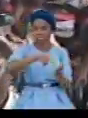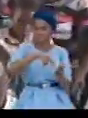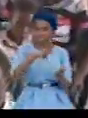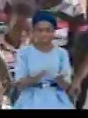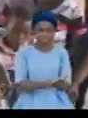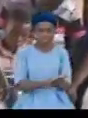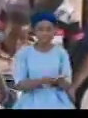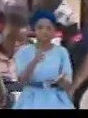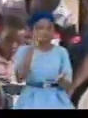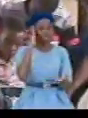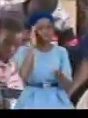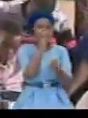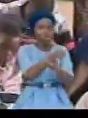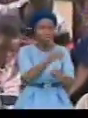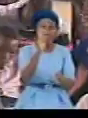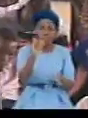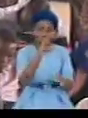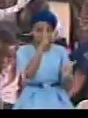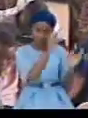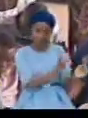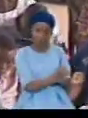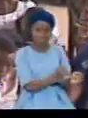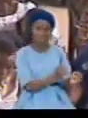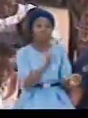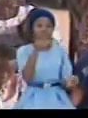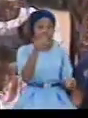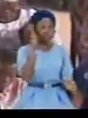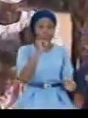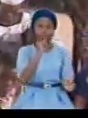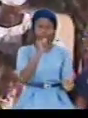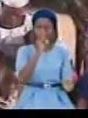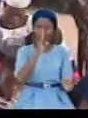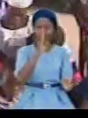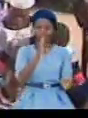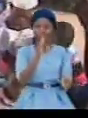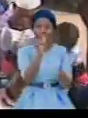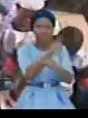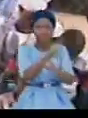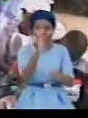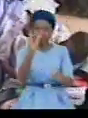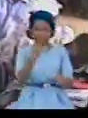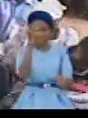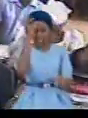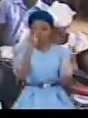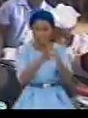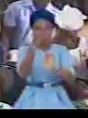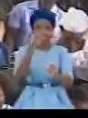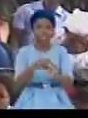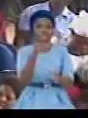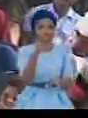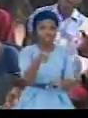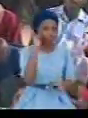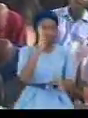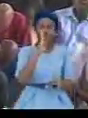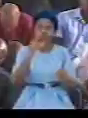faith, you will not be defeated. You'll be victorious by faith in Jesus'